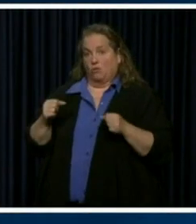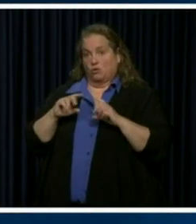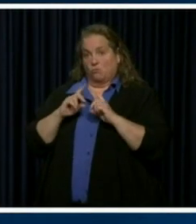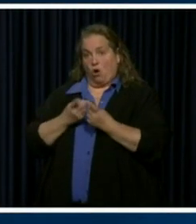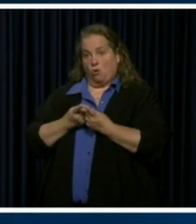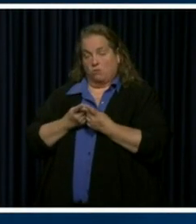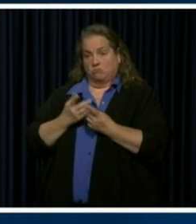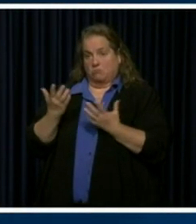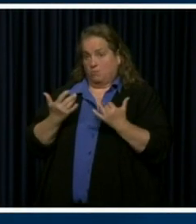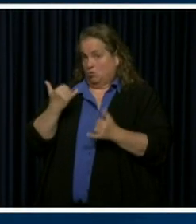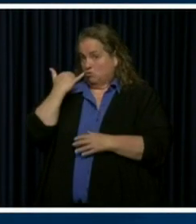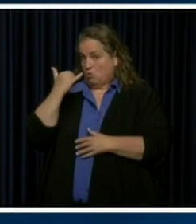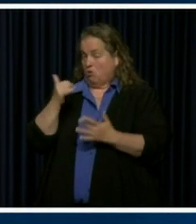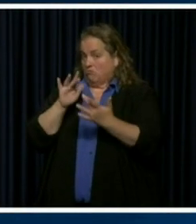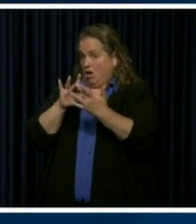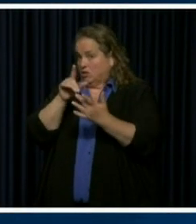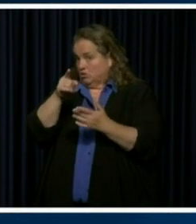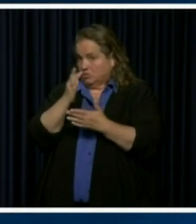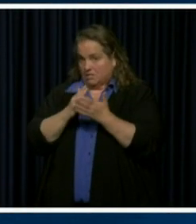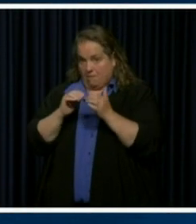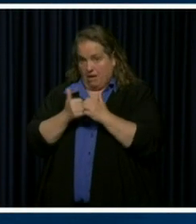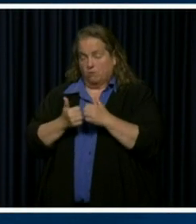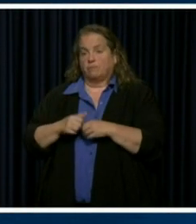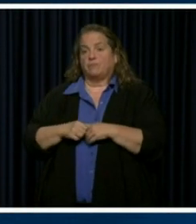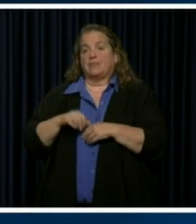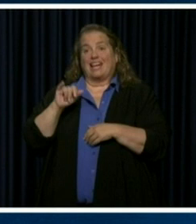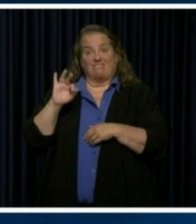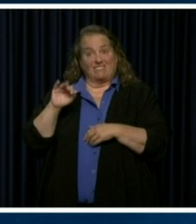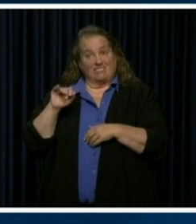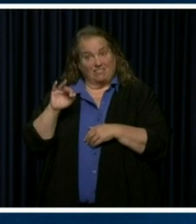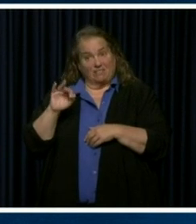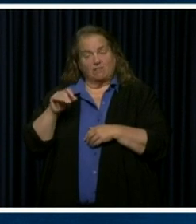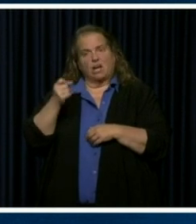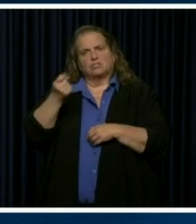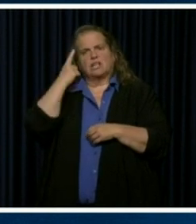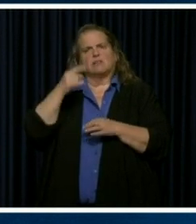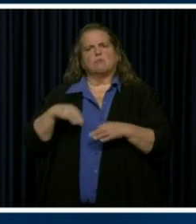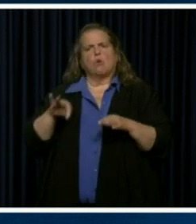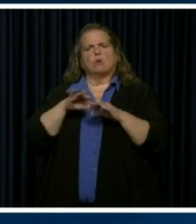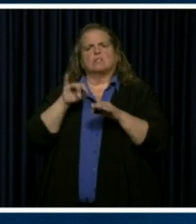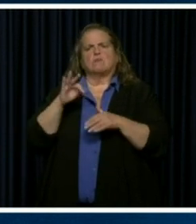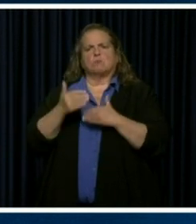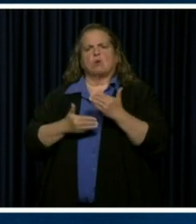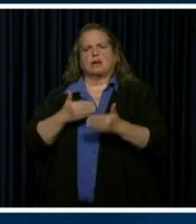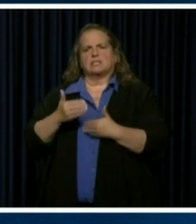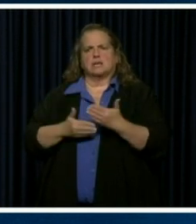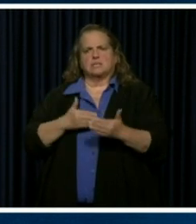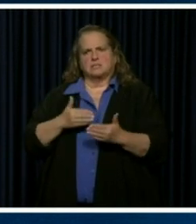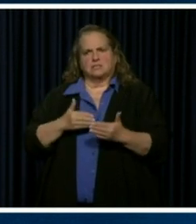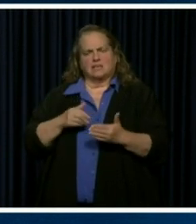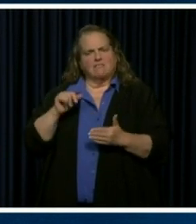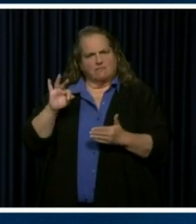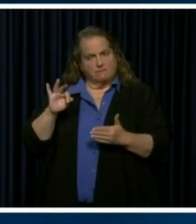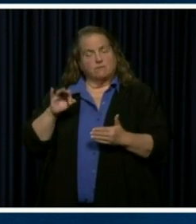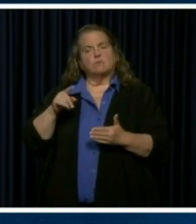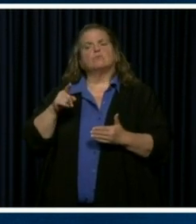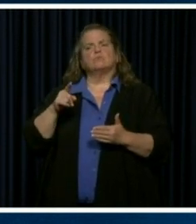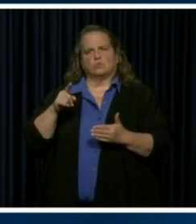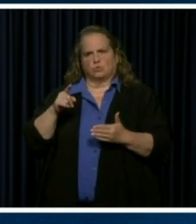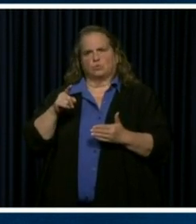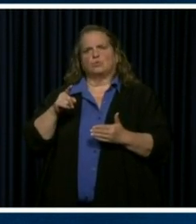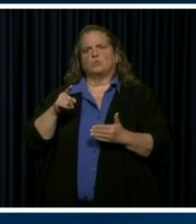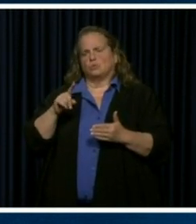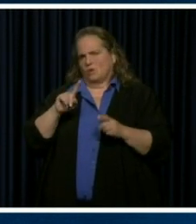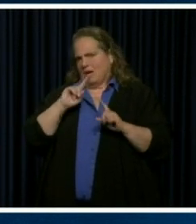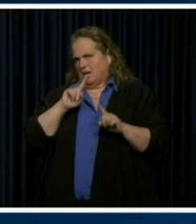in your community or at the state level. Understand the importance of the process and answer the calls and